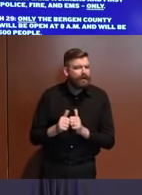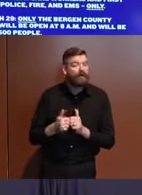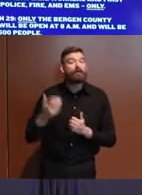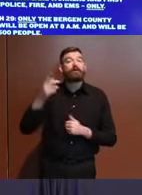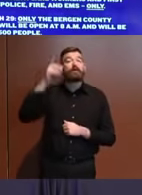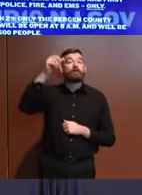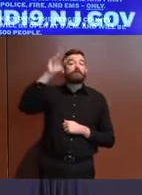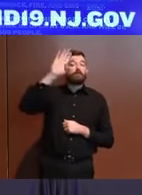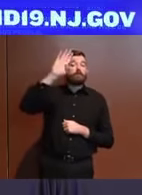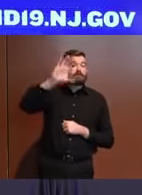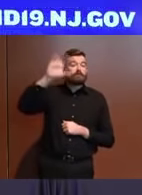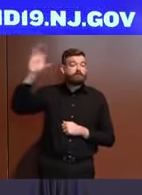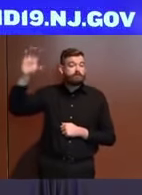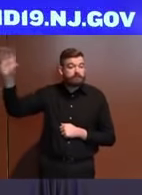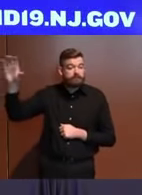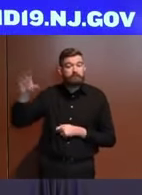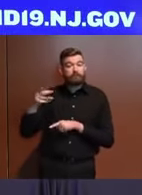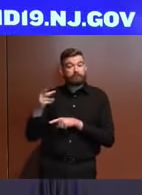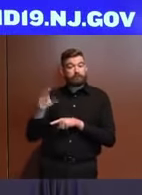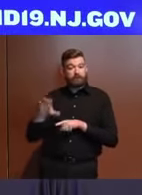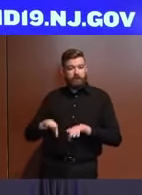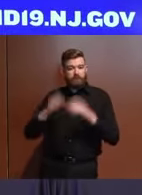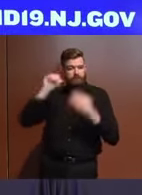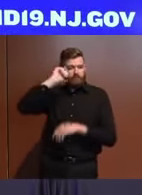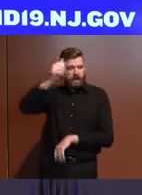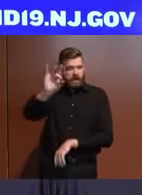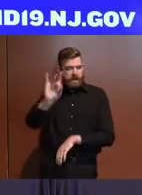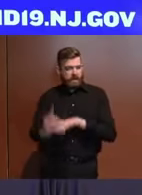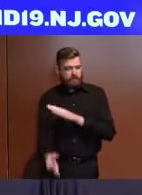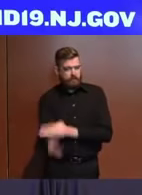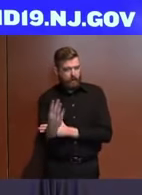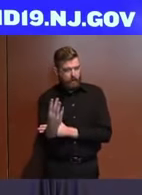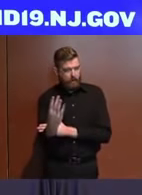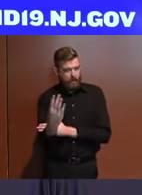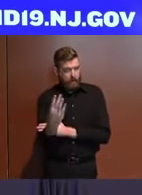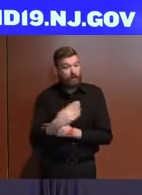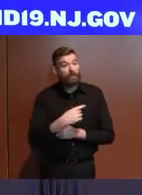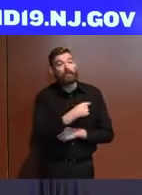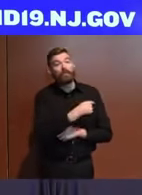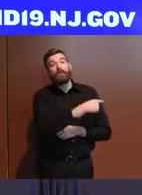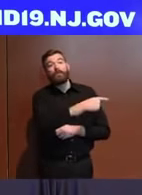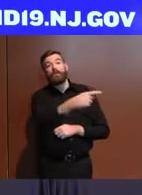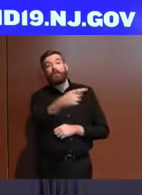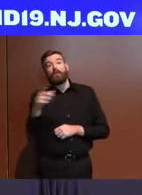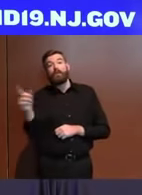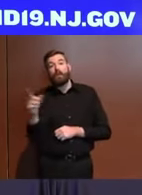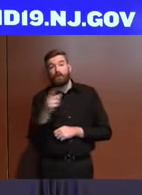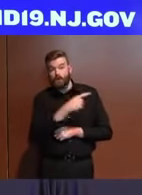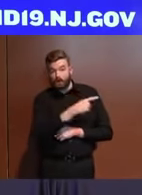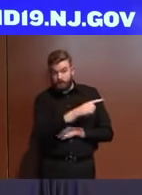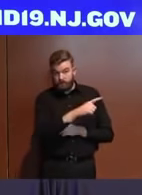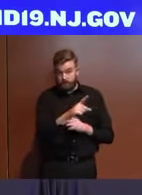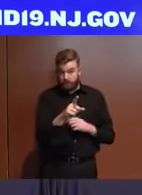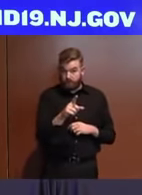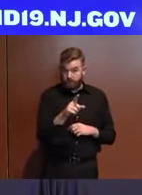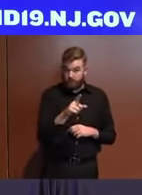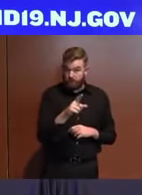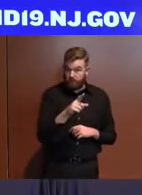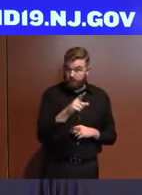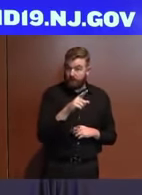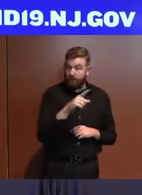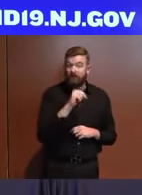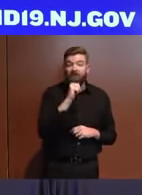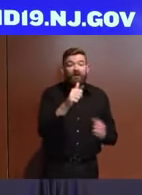8 a.m. The general public will not be able to access these sites tomorrow. Starting